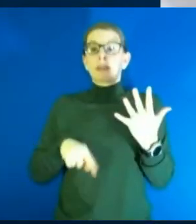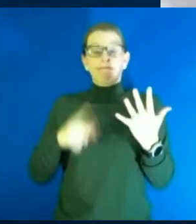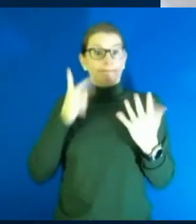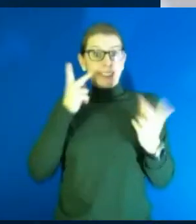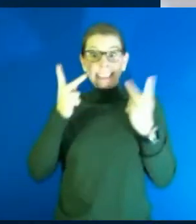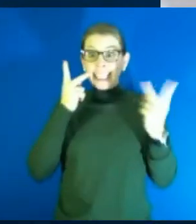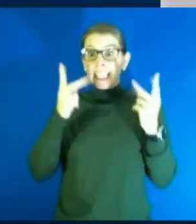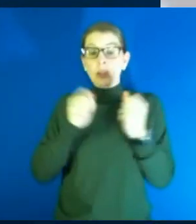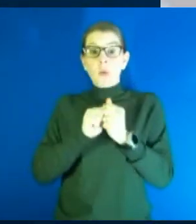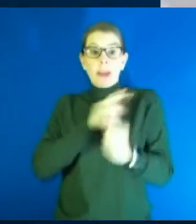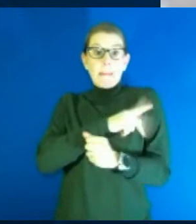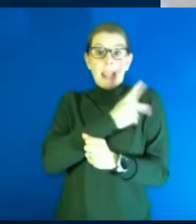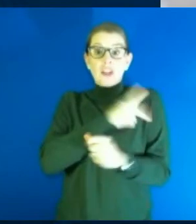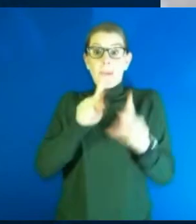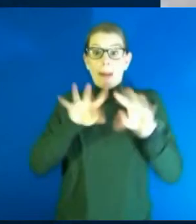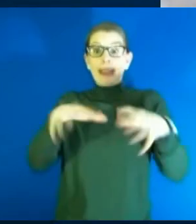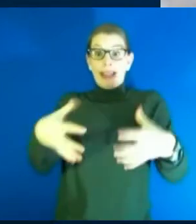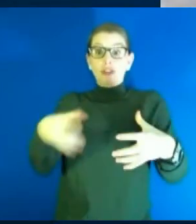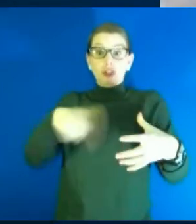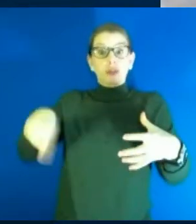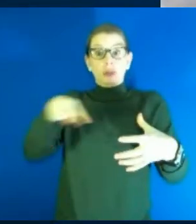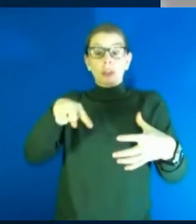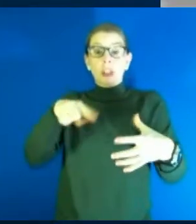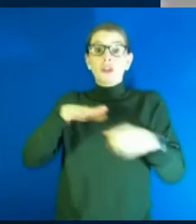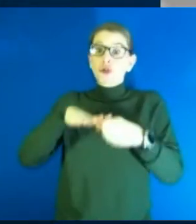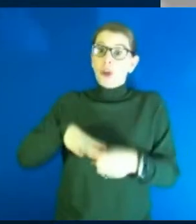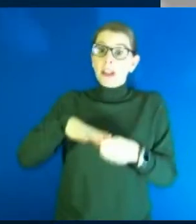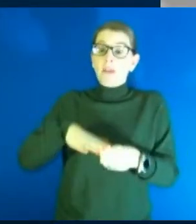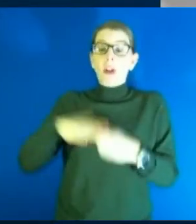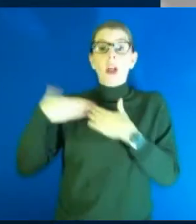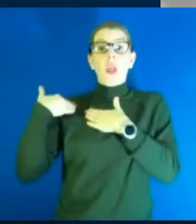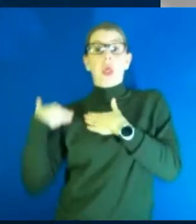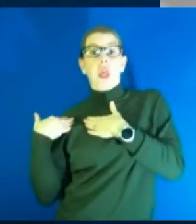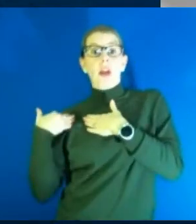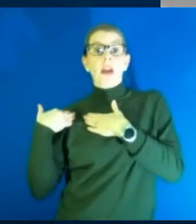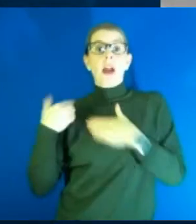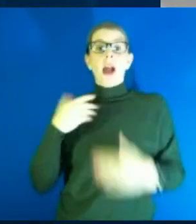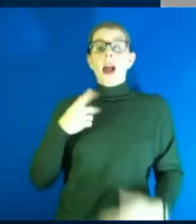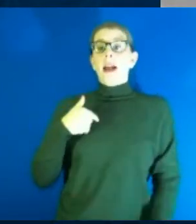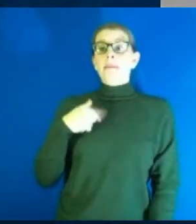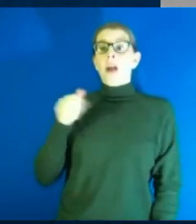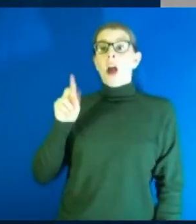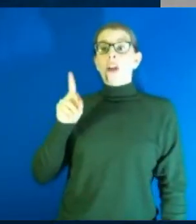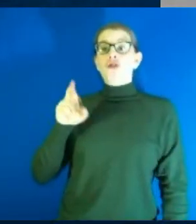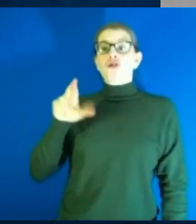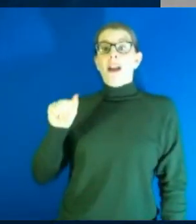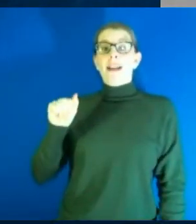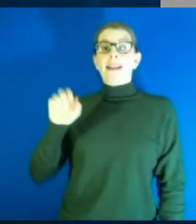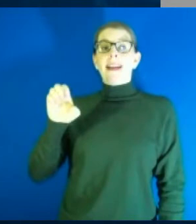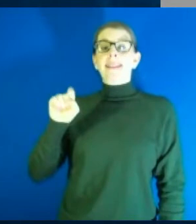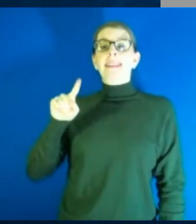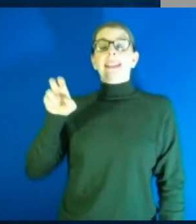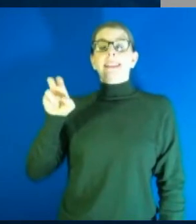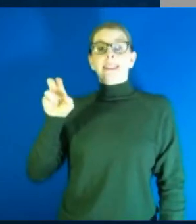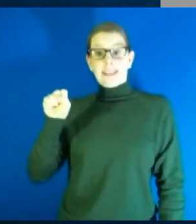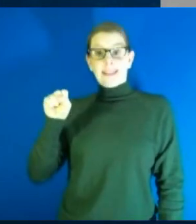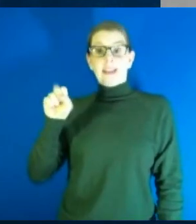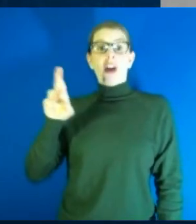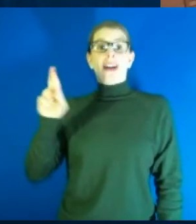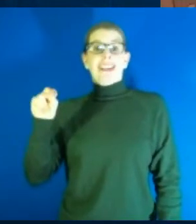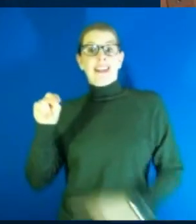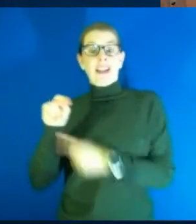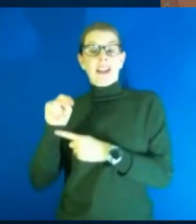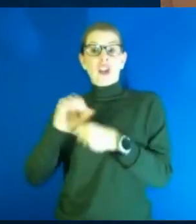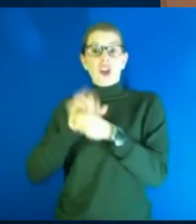this patient population. It's just very stressful on us. I'm Audra Estes. I'm a registered nurse on an inpatient COVID unit at the health